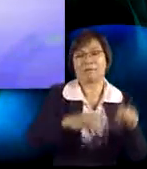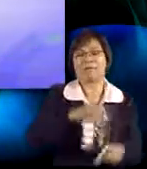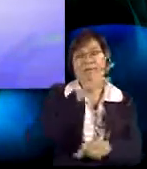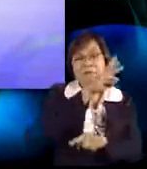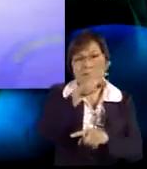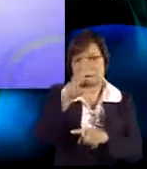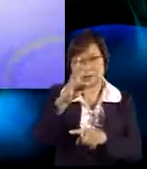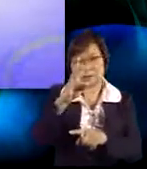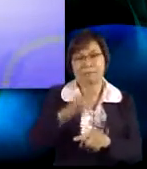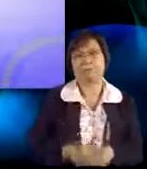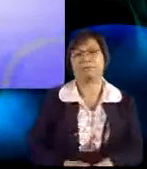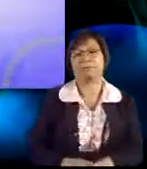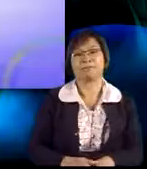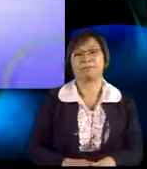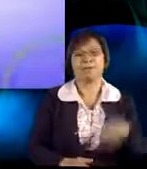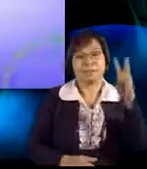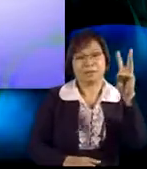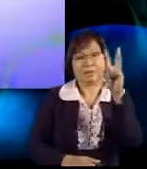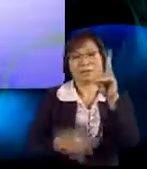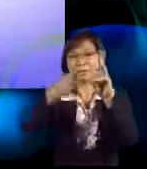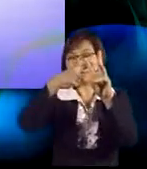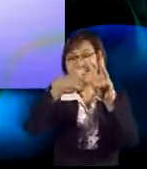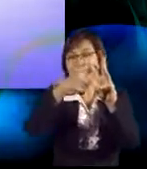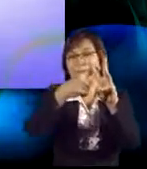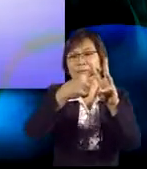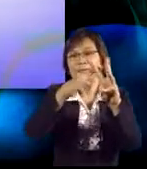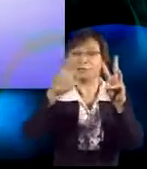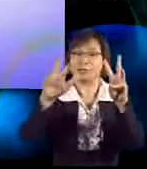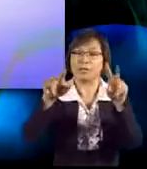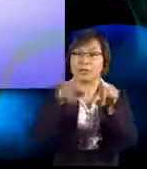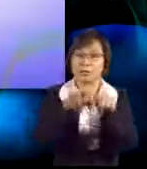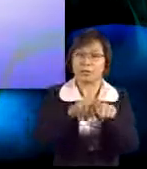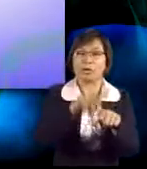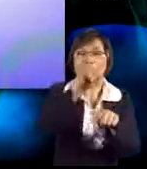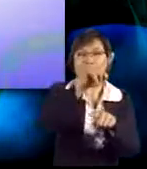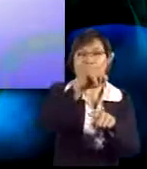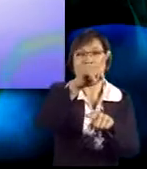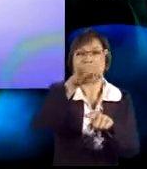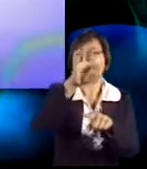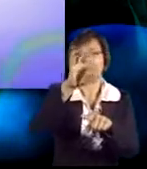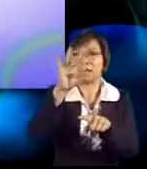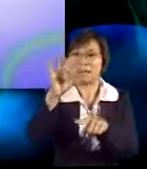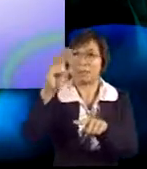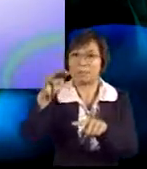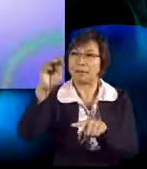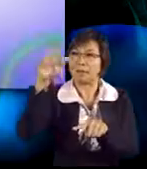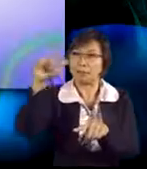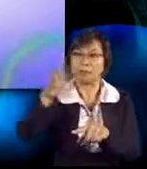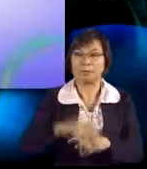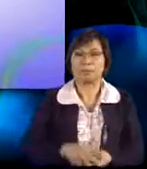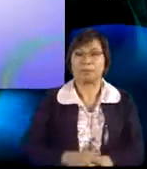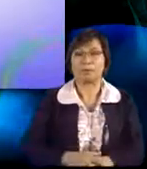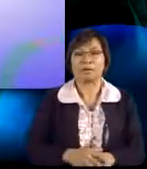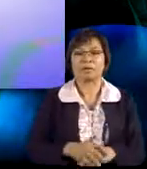to 66. And 66 multiplied by 3 equals to 198 meters cubic.